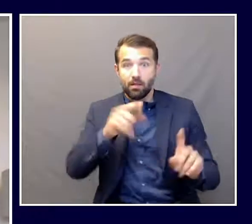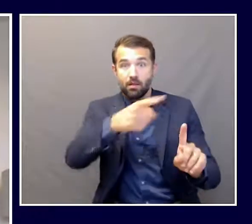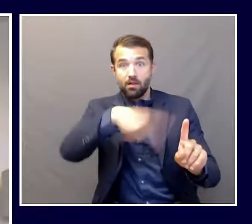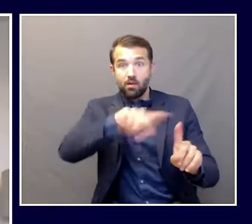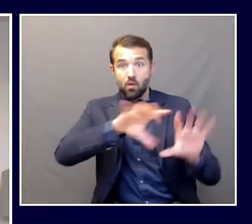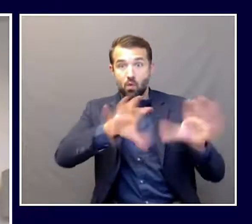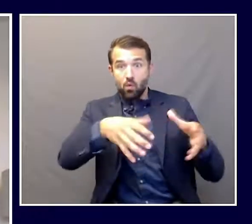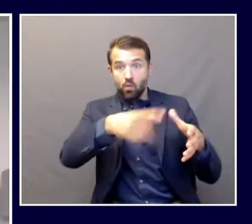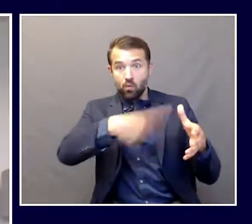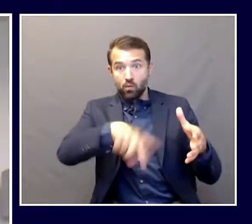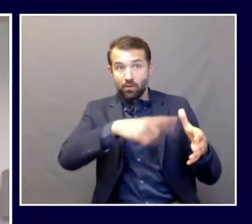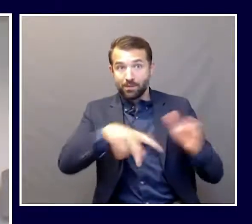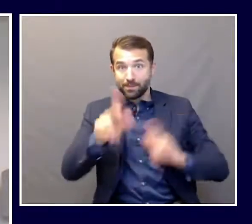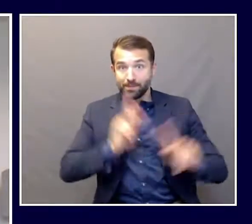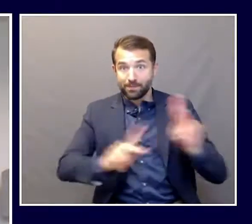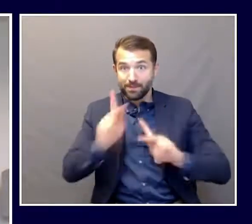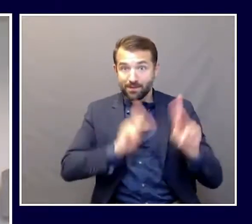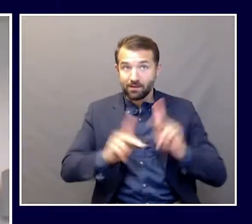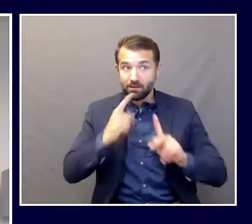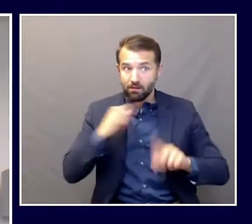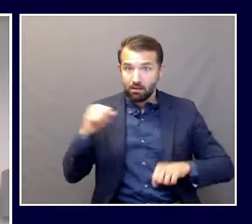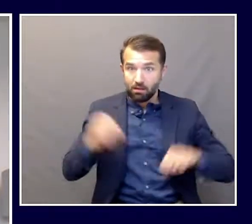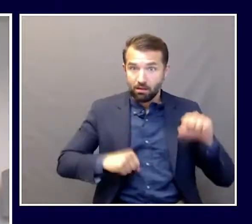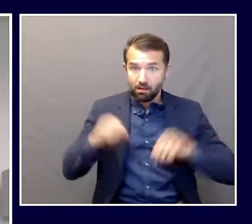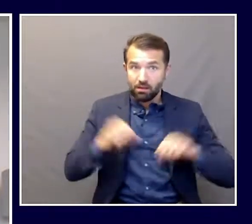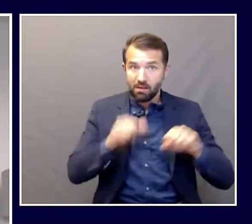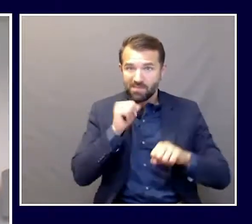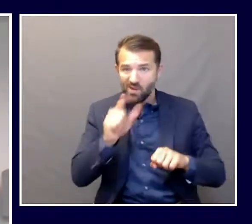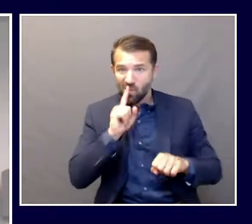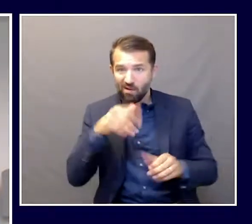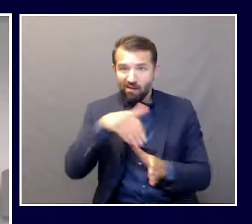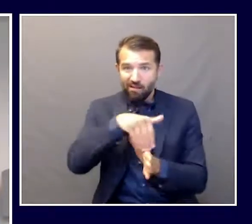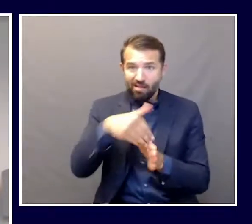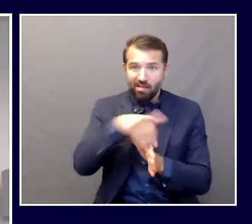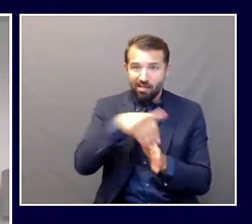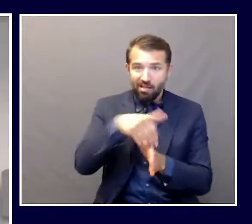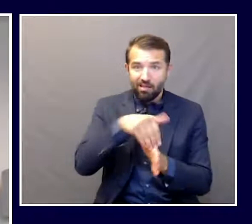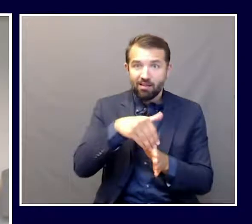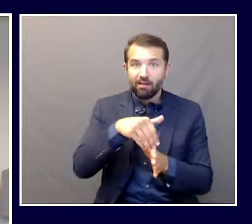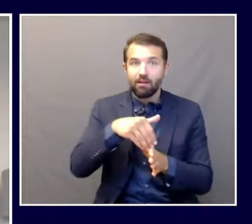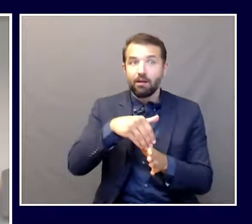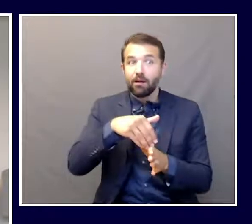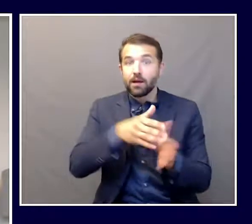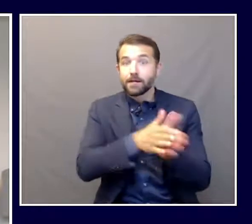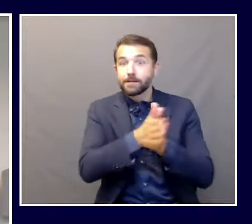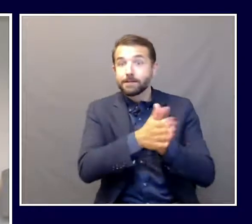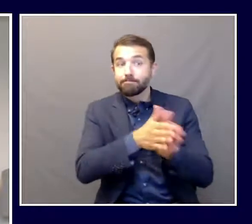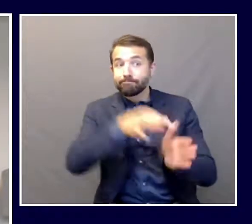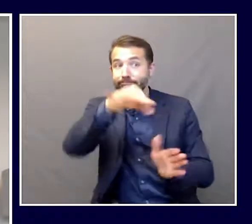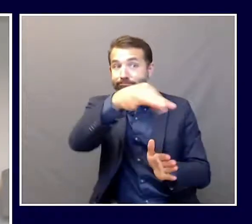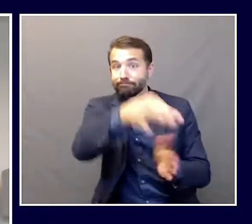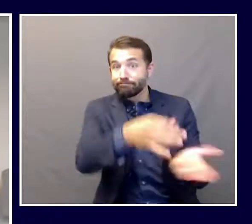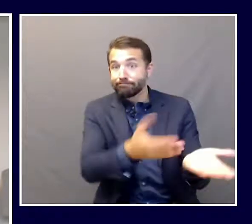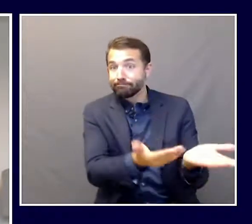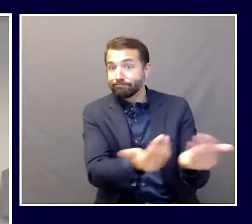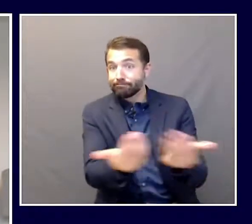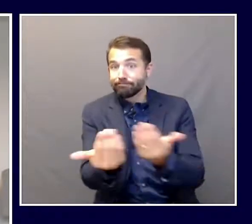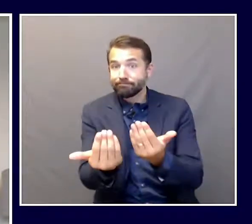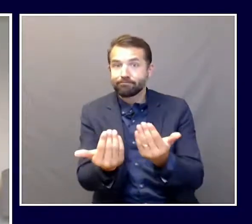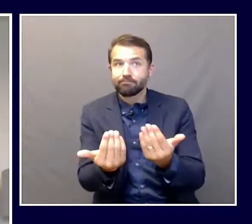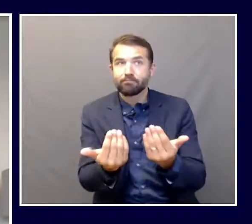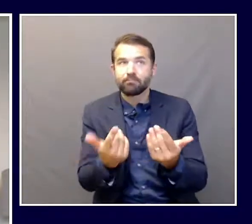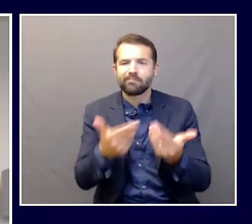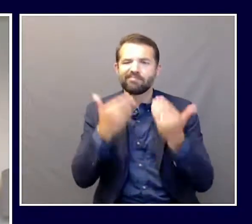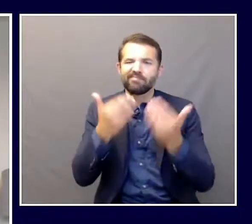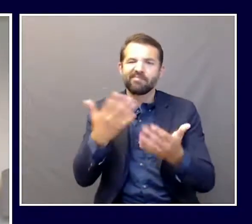on the knife's edge, and this is what tilted them in that favor, then that's a win for sure. Again, I don't know what fraction of